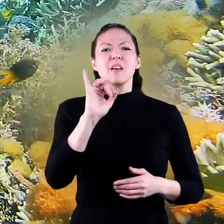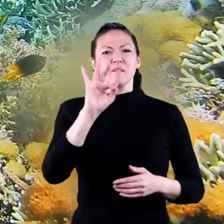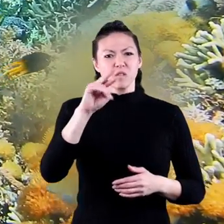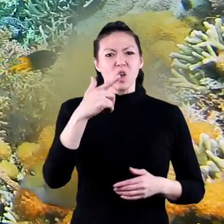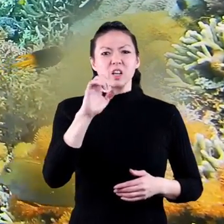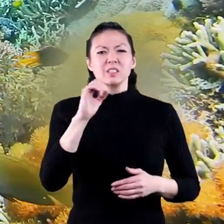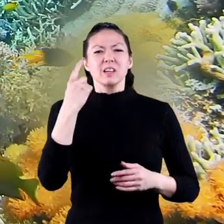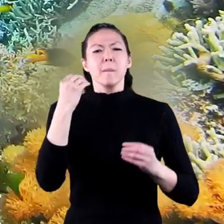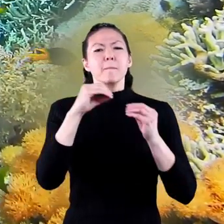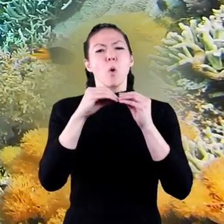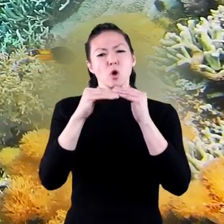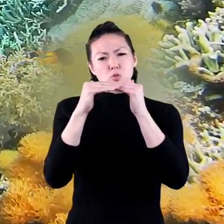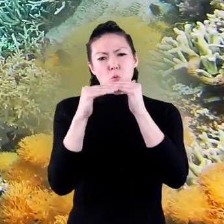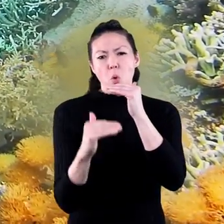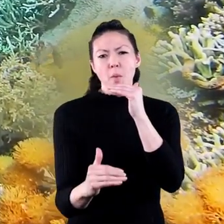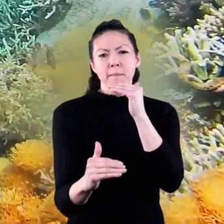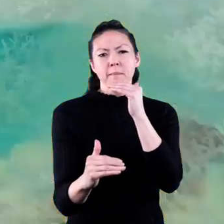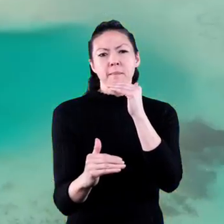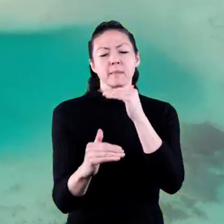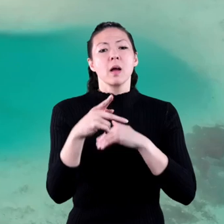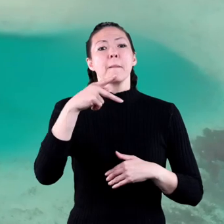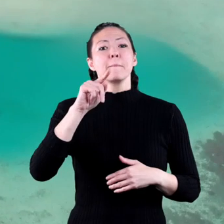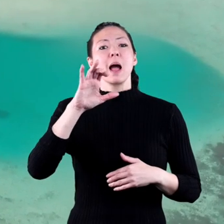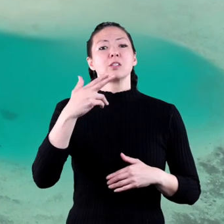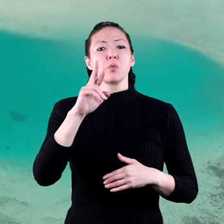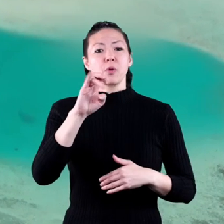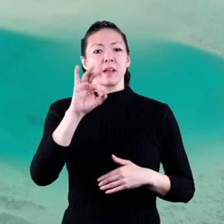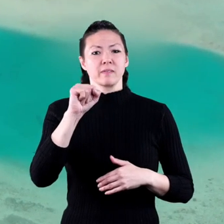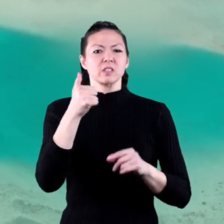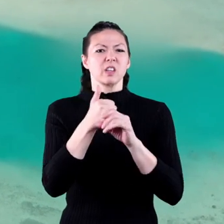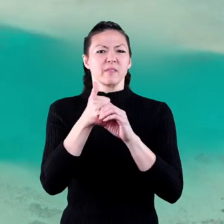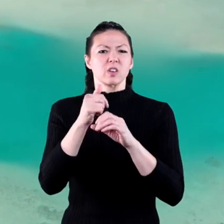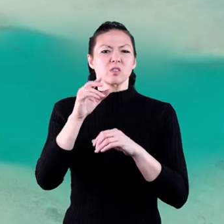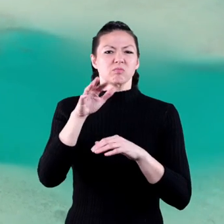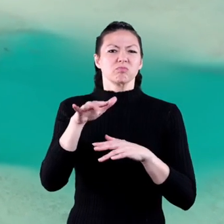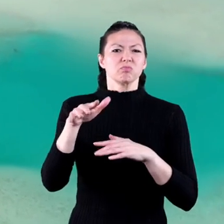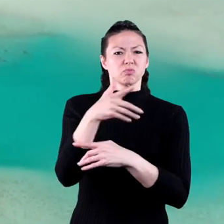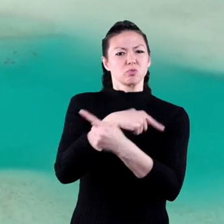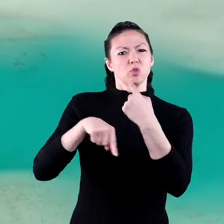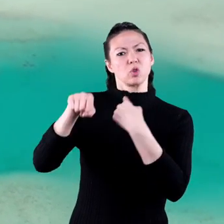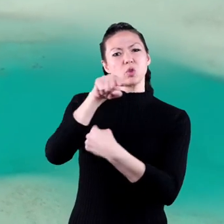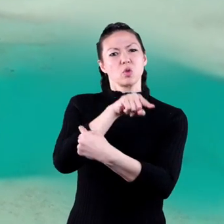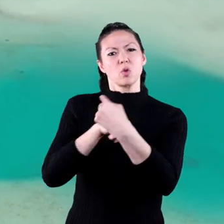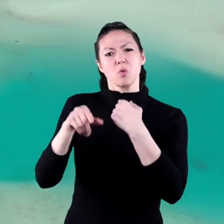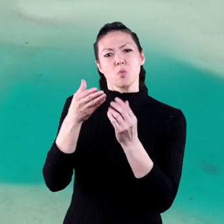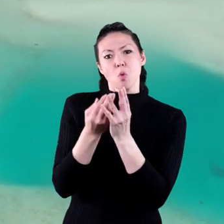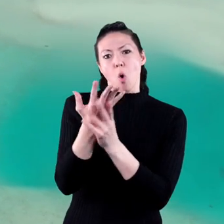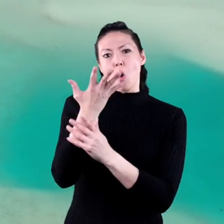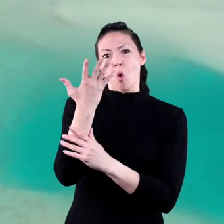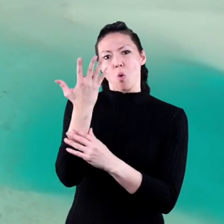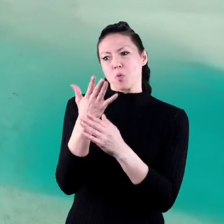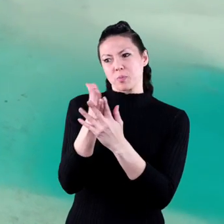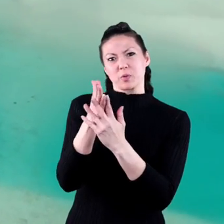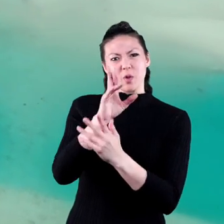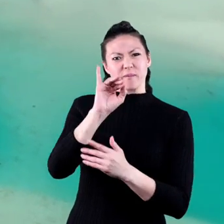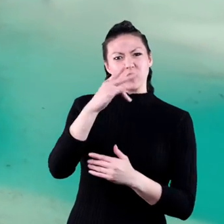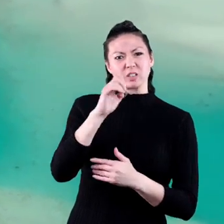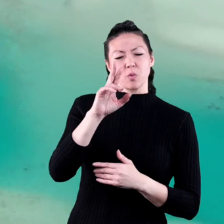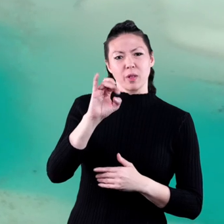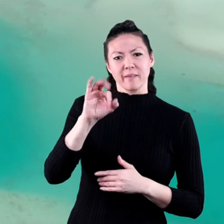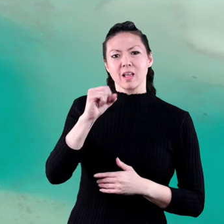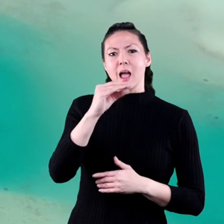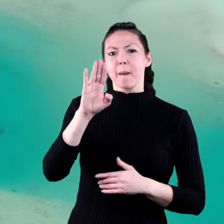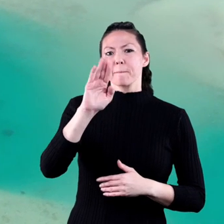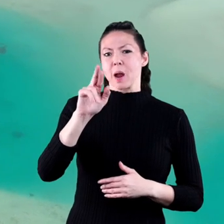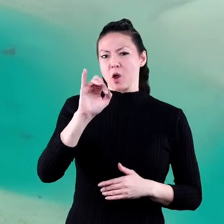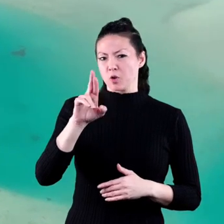fringing reef but are more sloped. Patch reefs are circular reefs that grow in between a fringe reef and a barrier